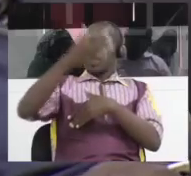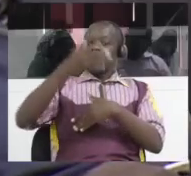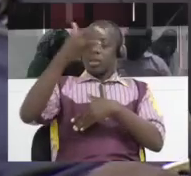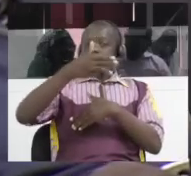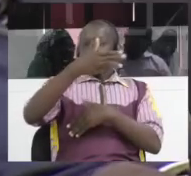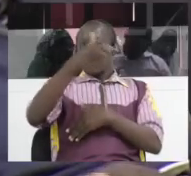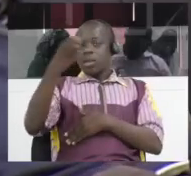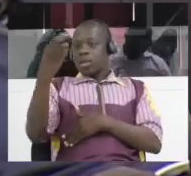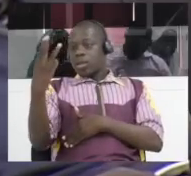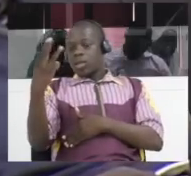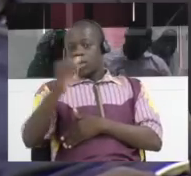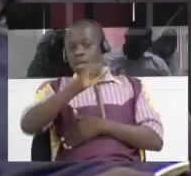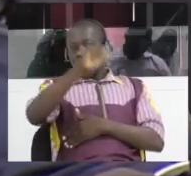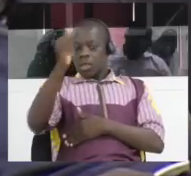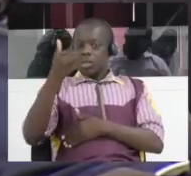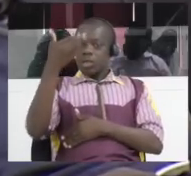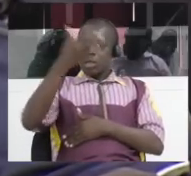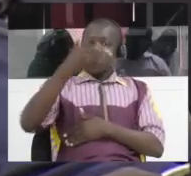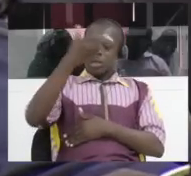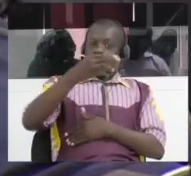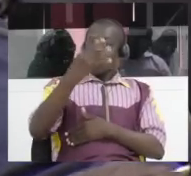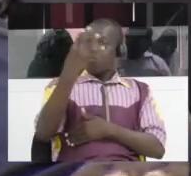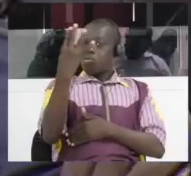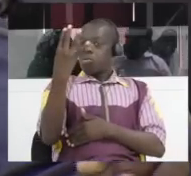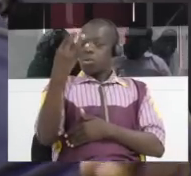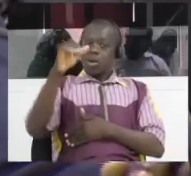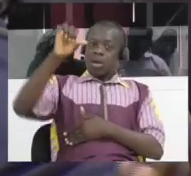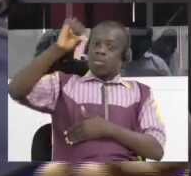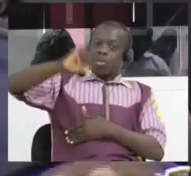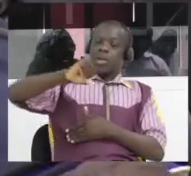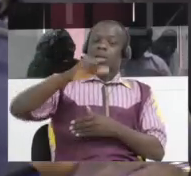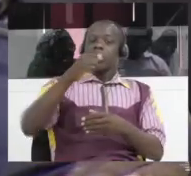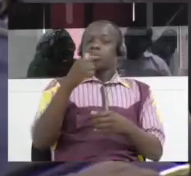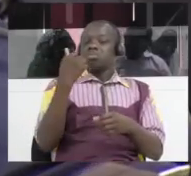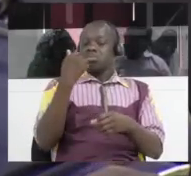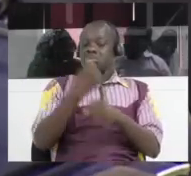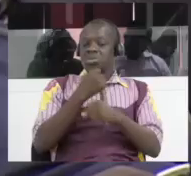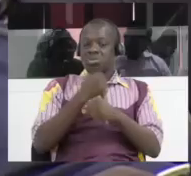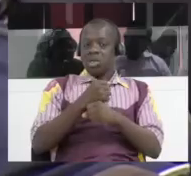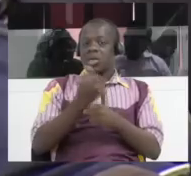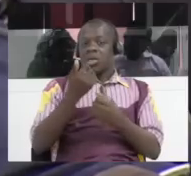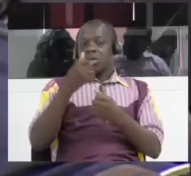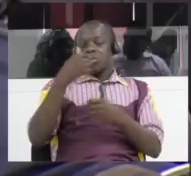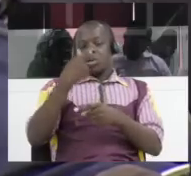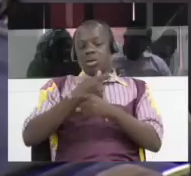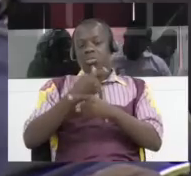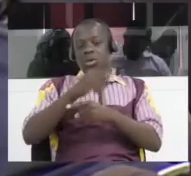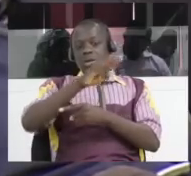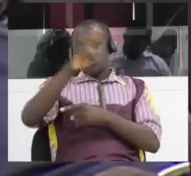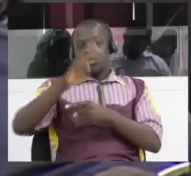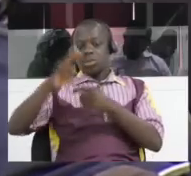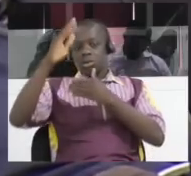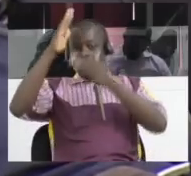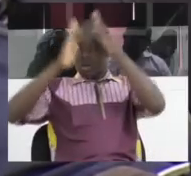time in 1993 and 1994 badly affected the soldiers in the